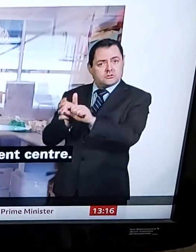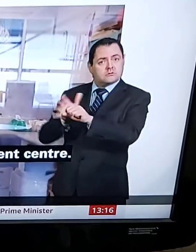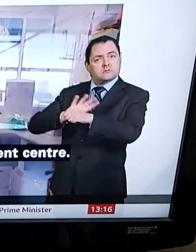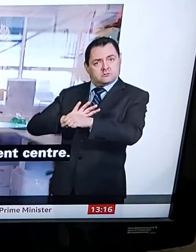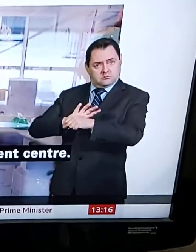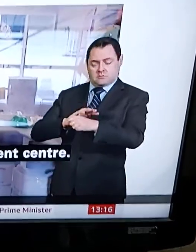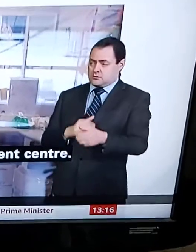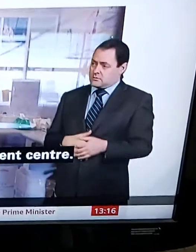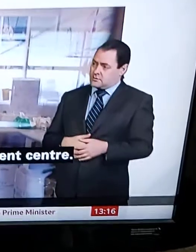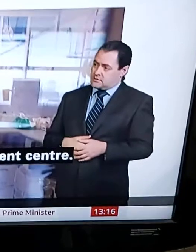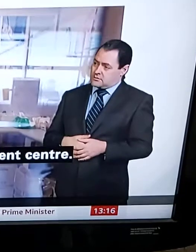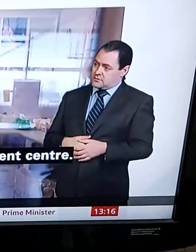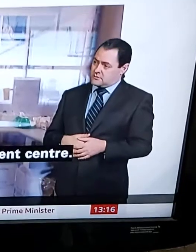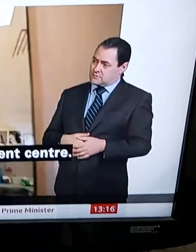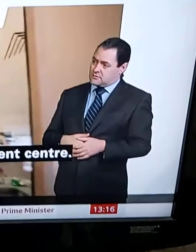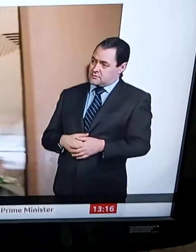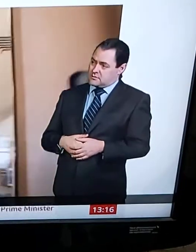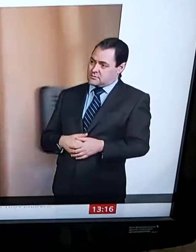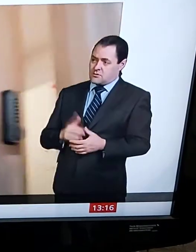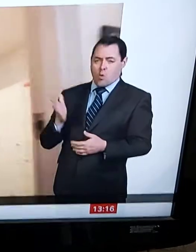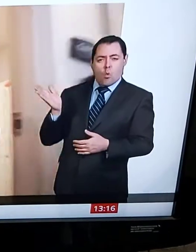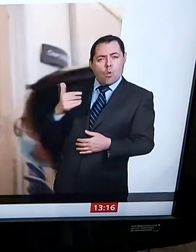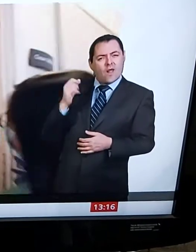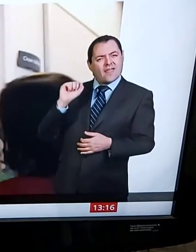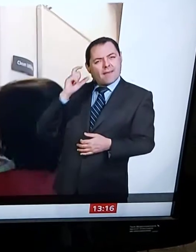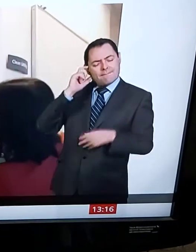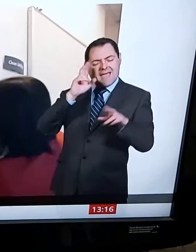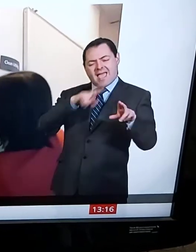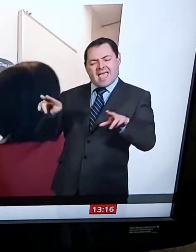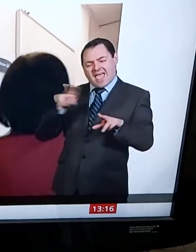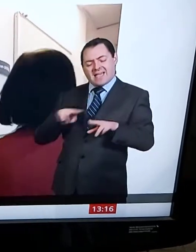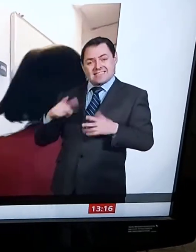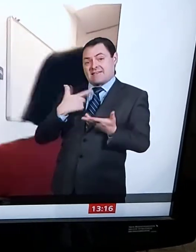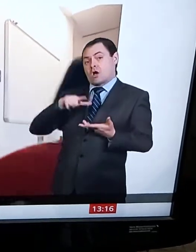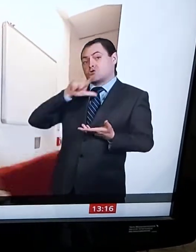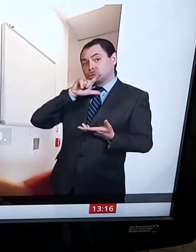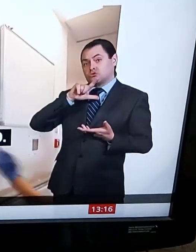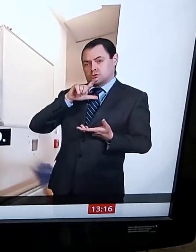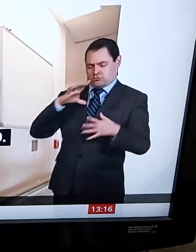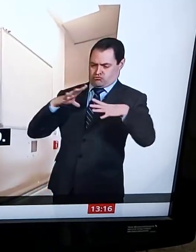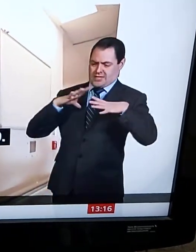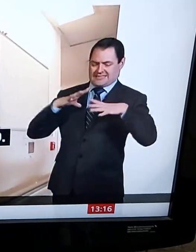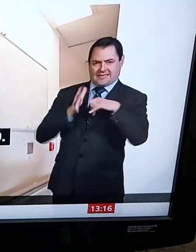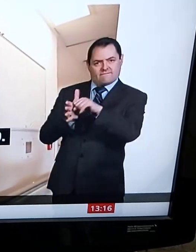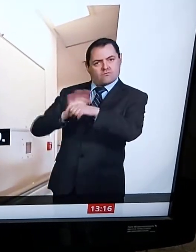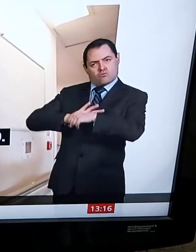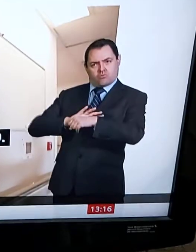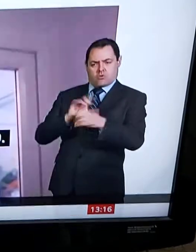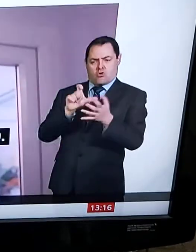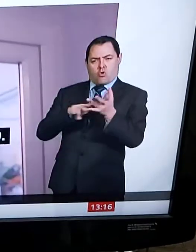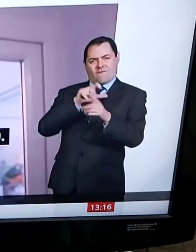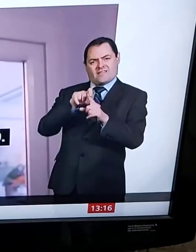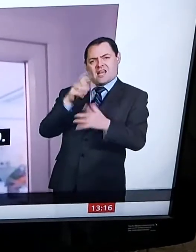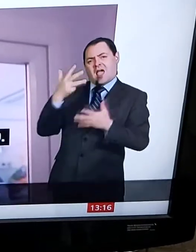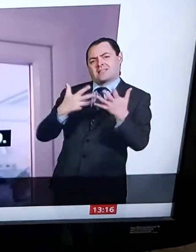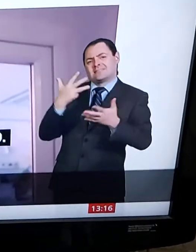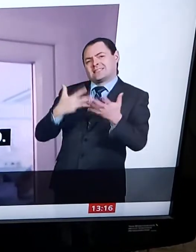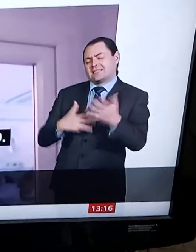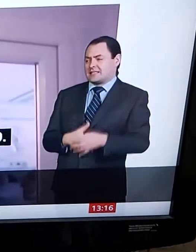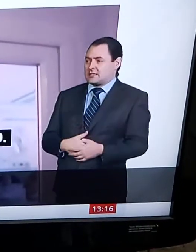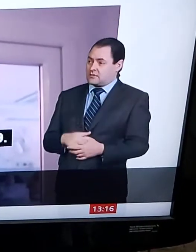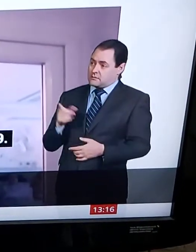Almost all the nearly 700 beds are being set aside for patients with COVID-19. At the moment,